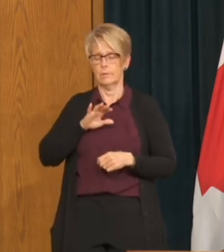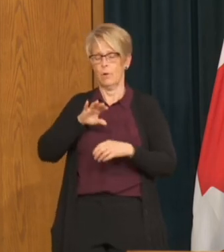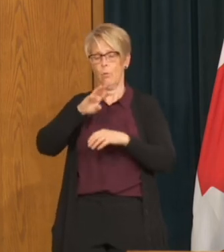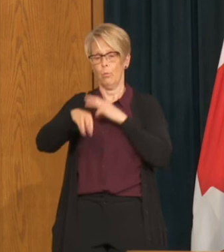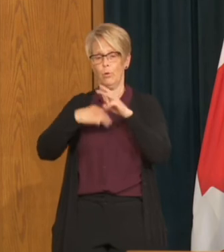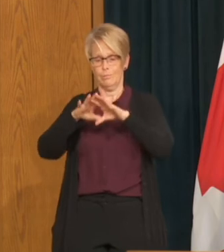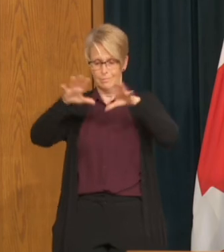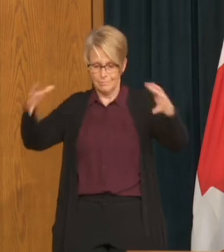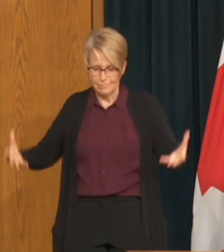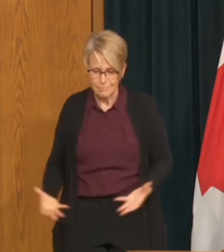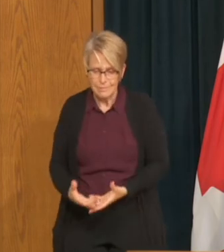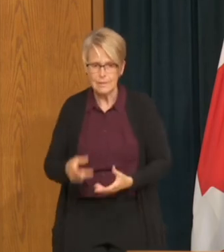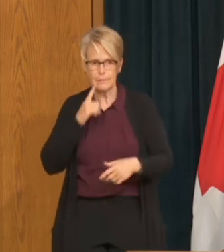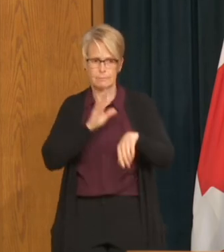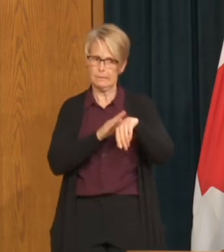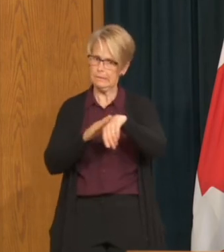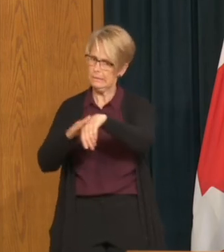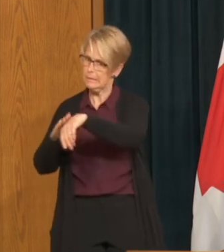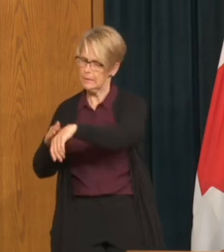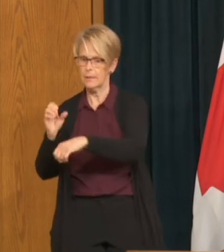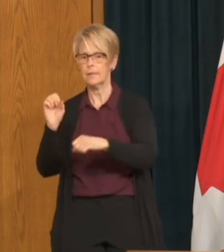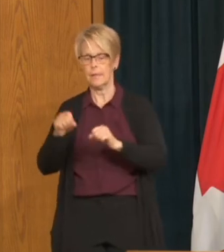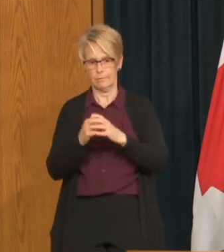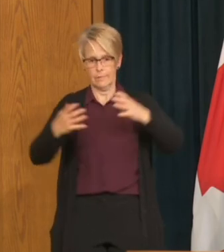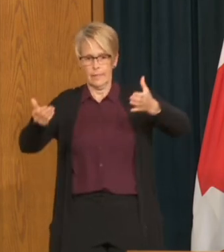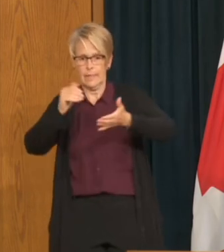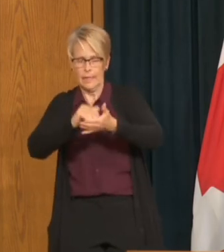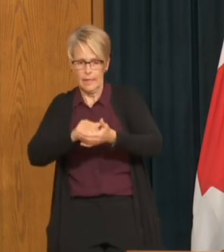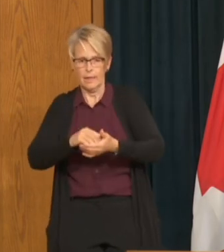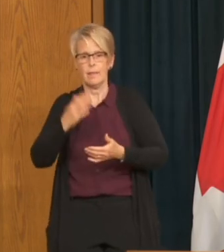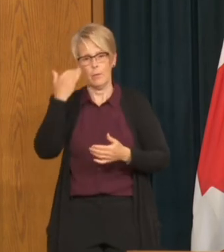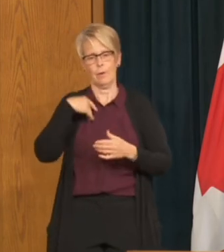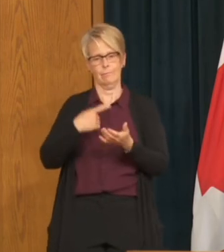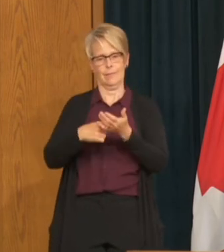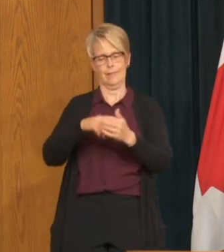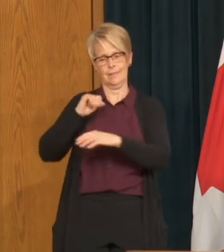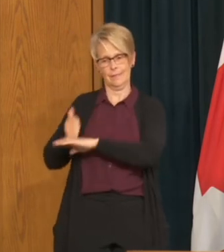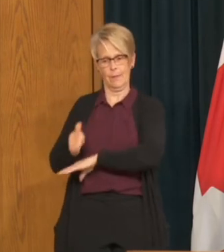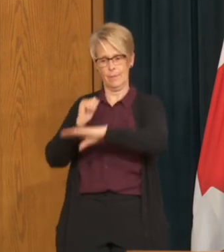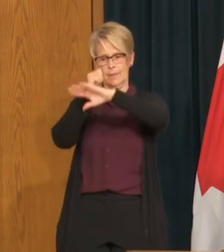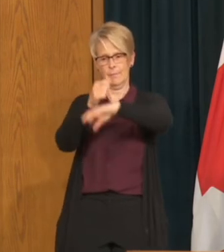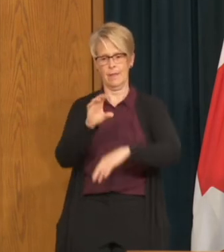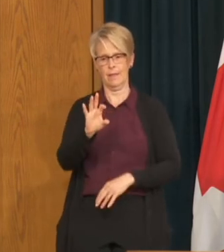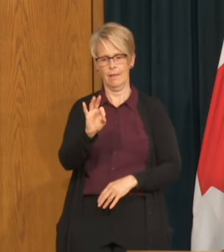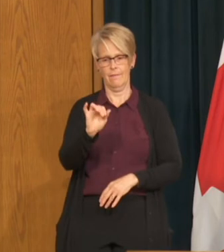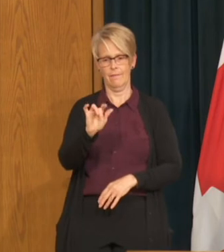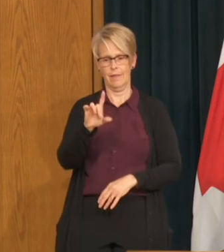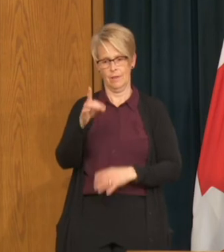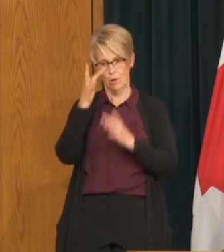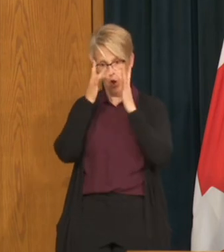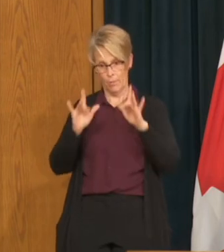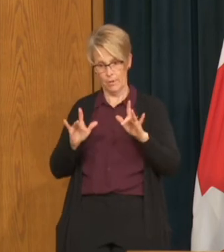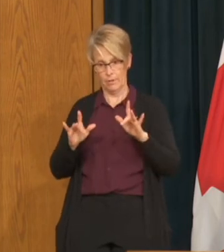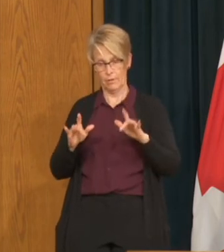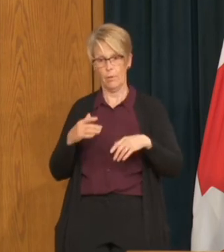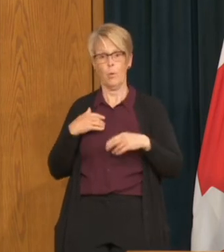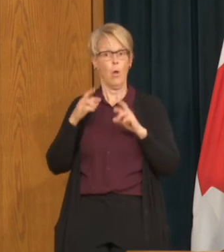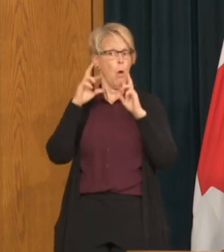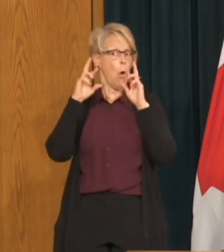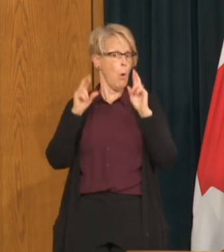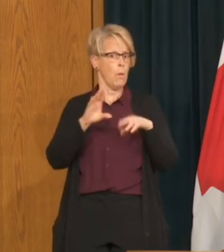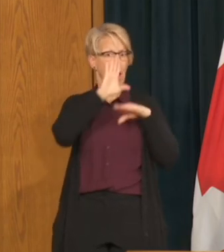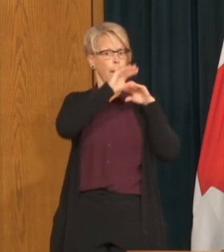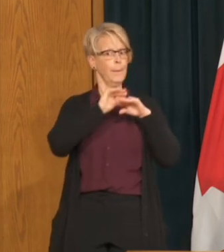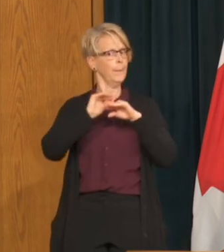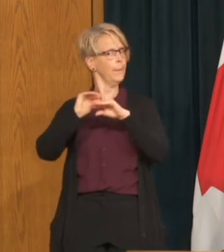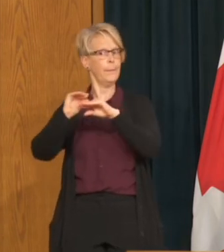to the field hospital capacity. That's why we want to have that capacity, so that in the eventuality, while we hope that second wave doesn't happen,